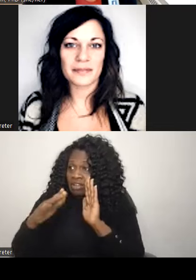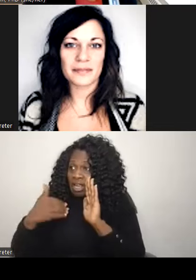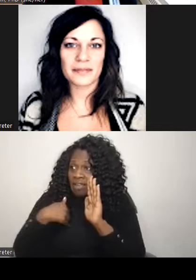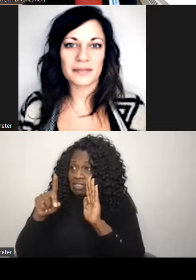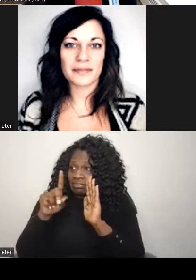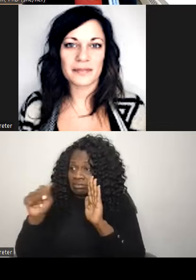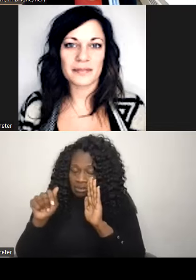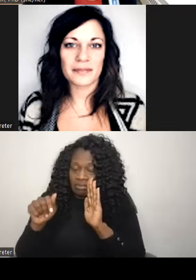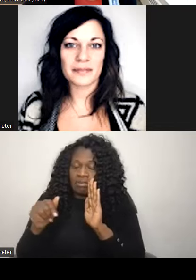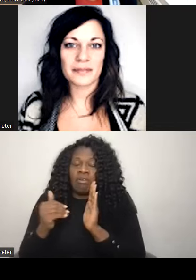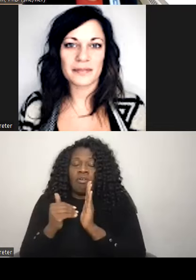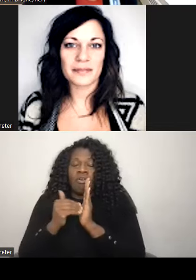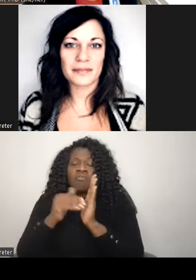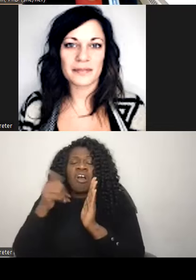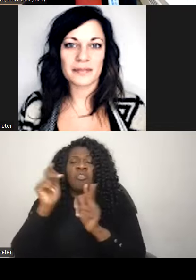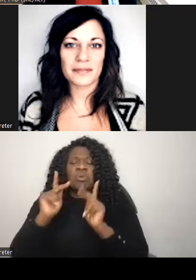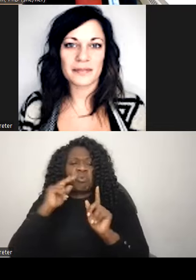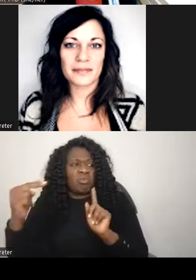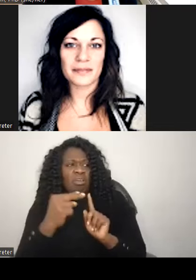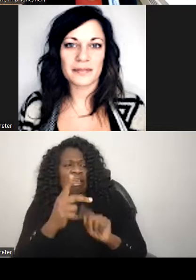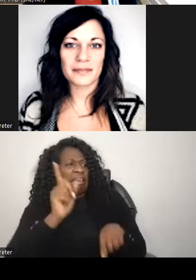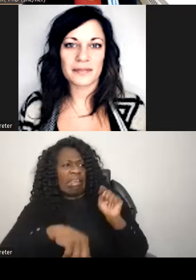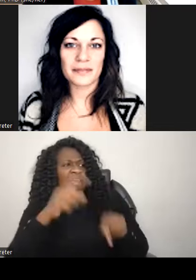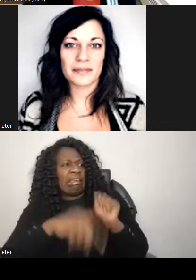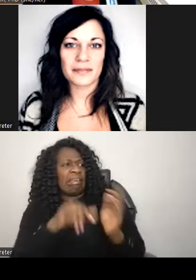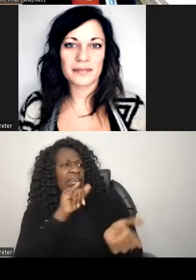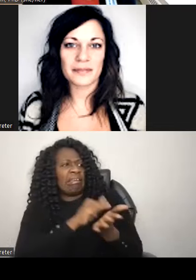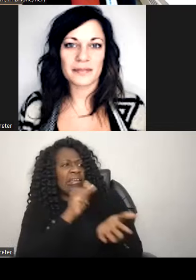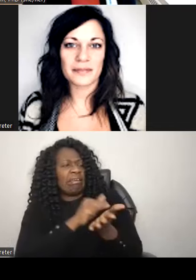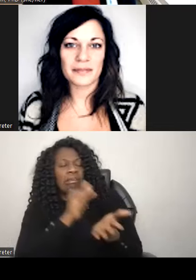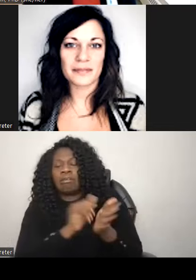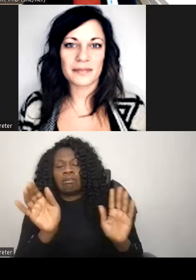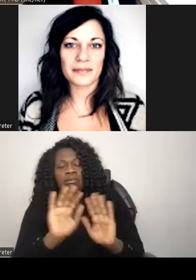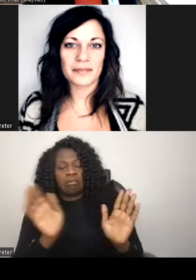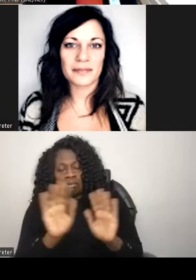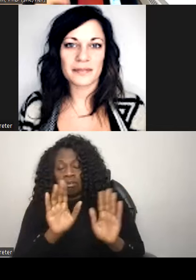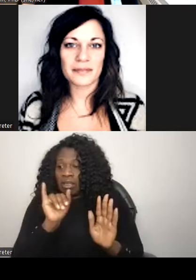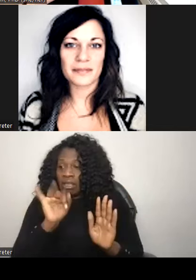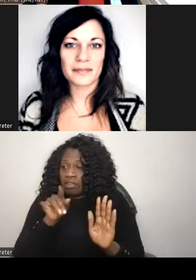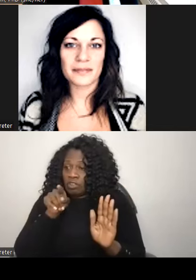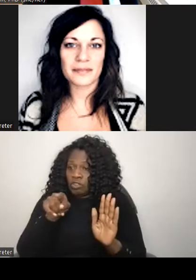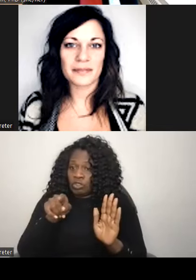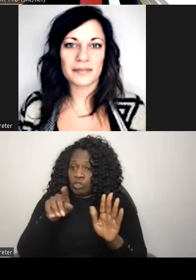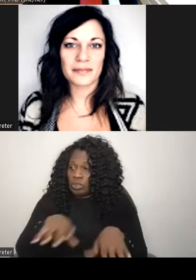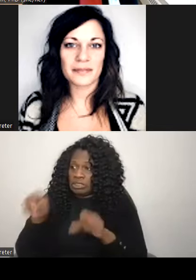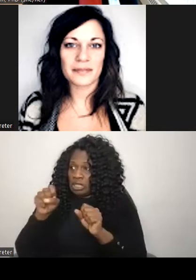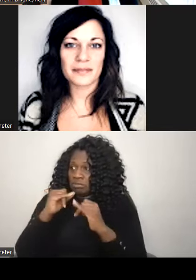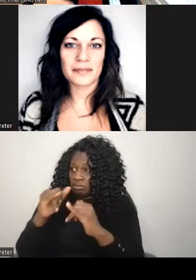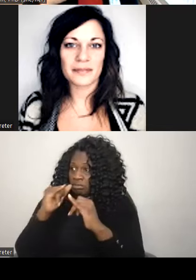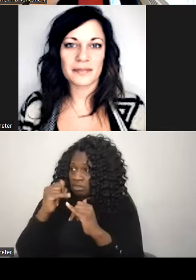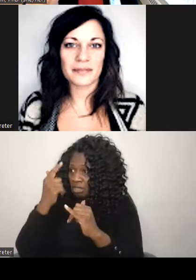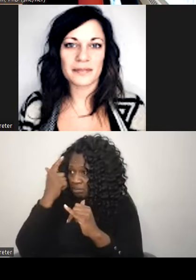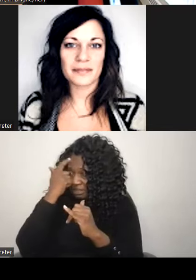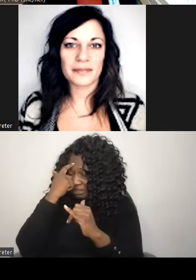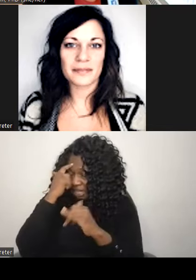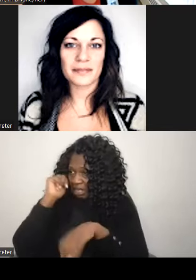disability, often other people will think that they can't do certain things. And if you sort of adopt that mentality, then that can be